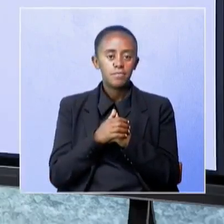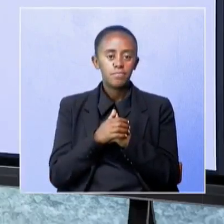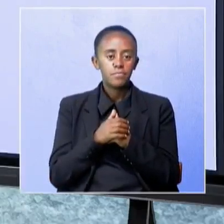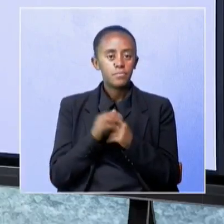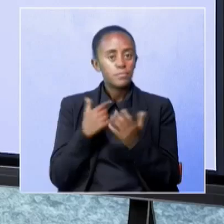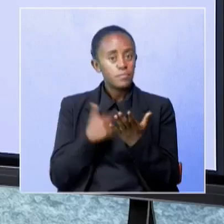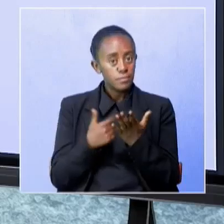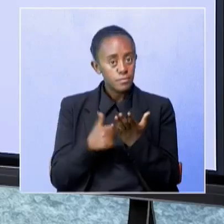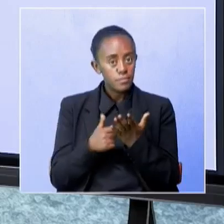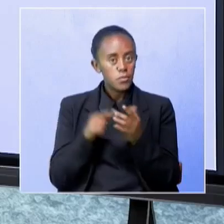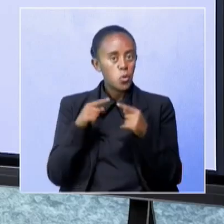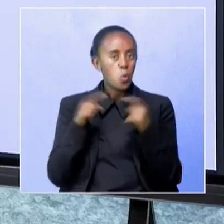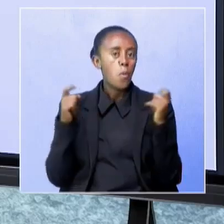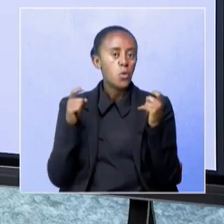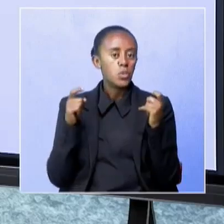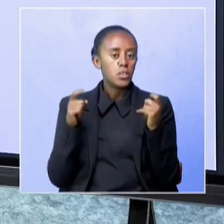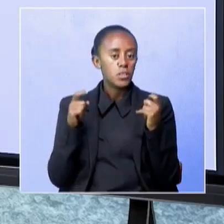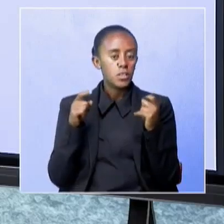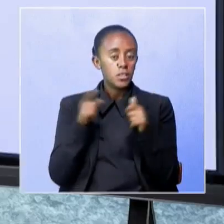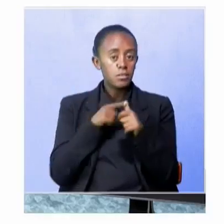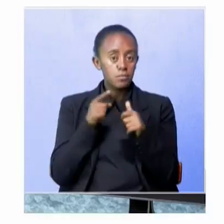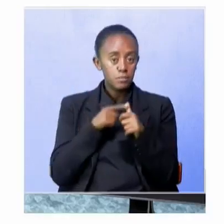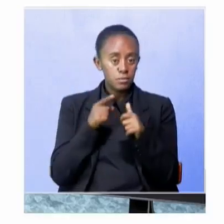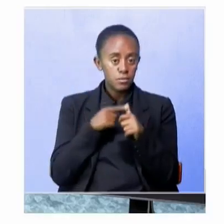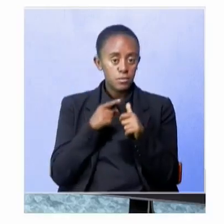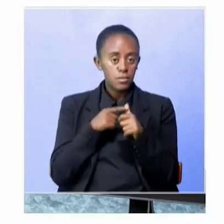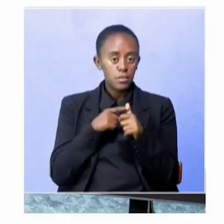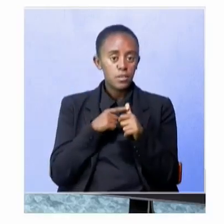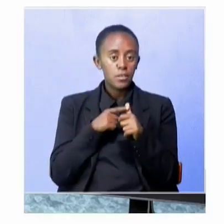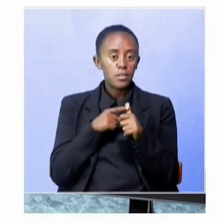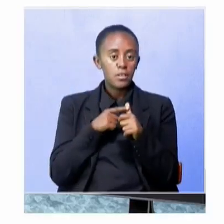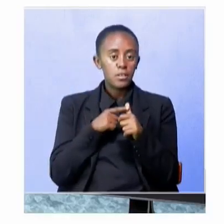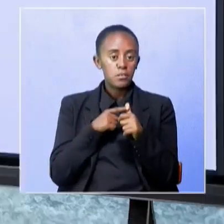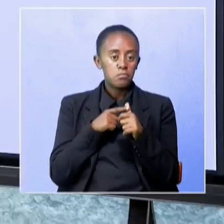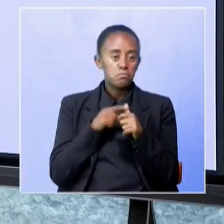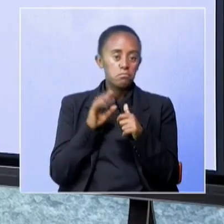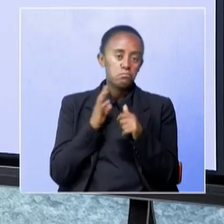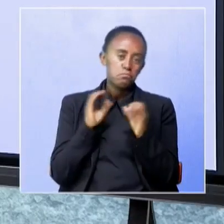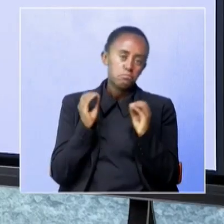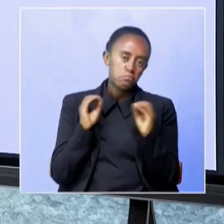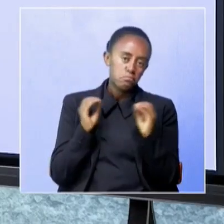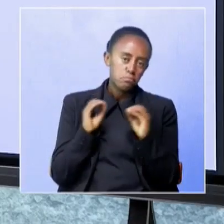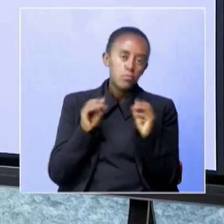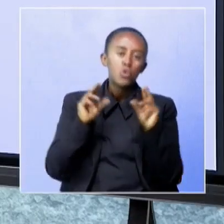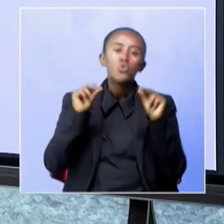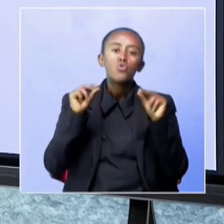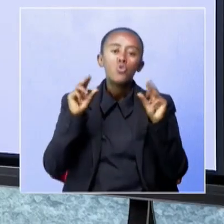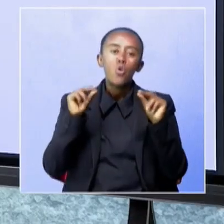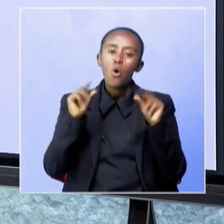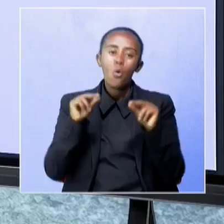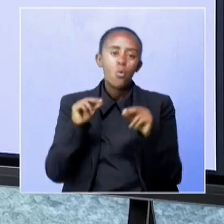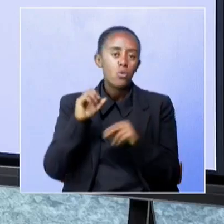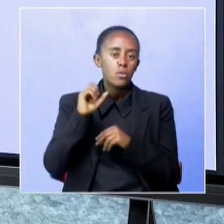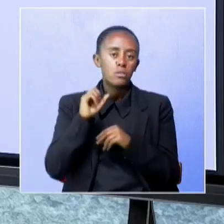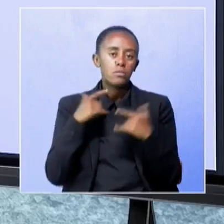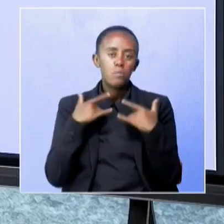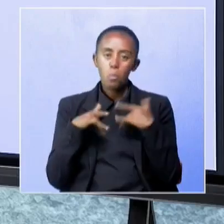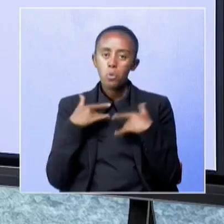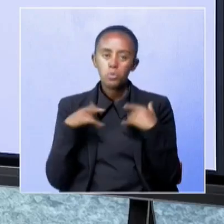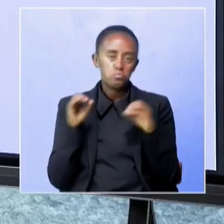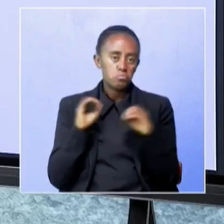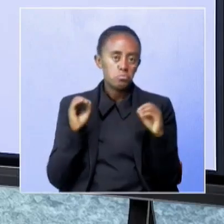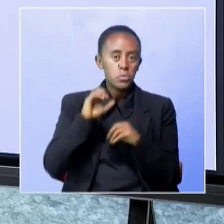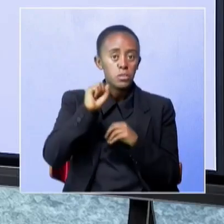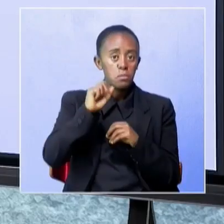This one is the opposite from the first one, right? In the first one, it seems like there was no kind of